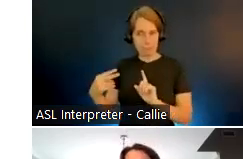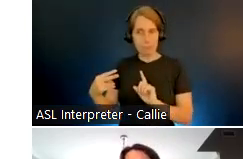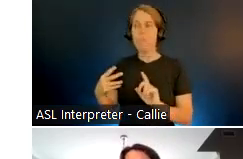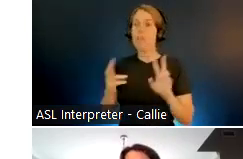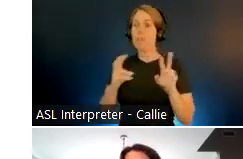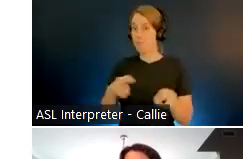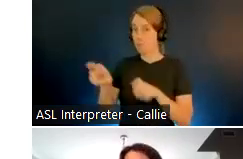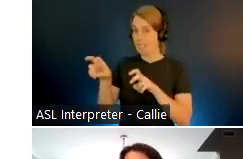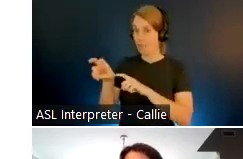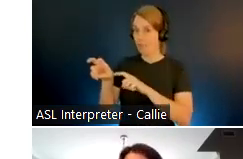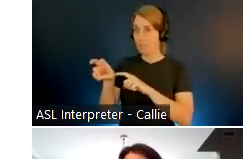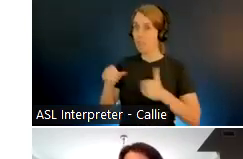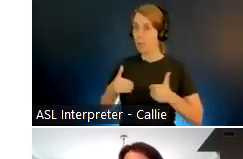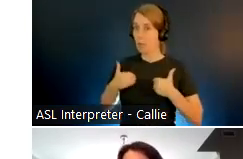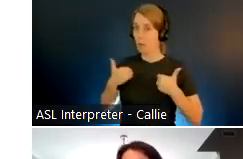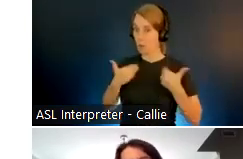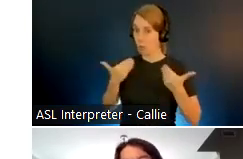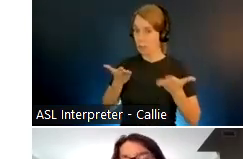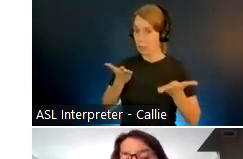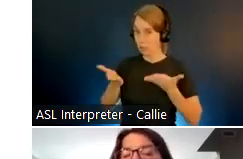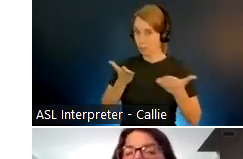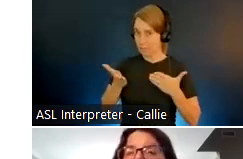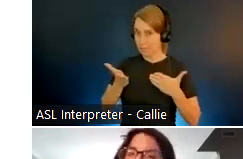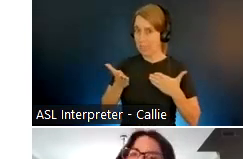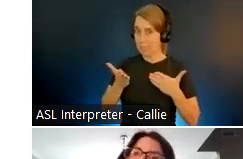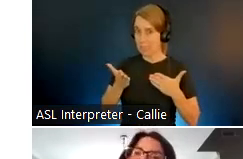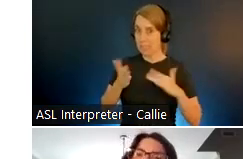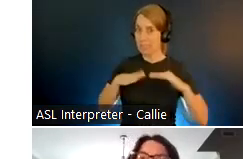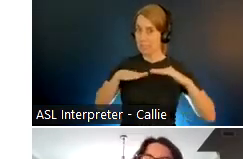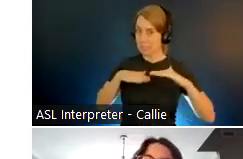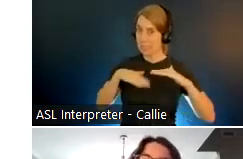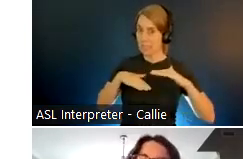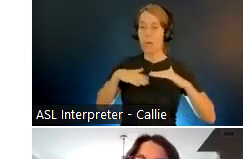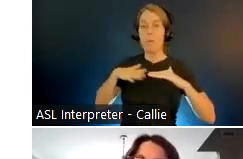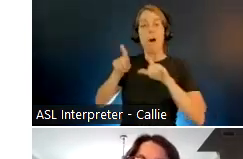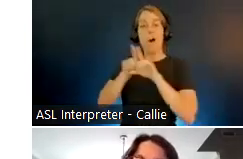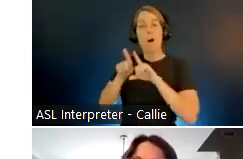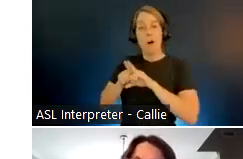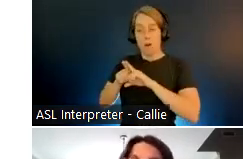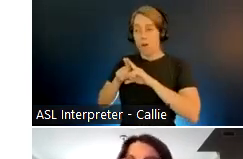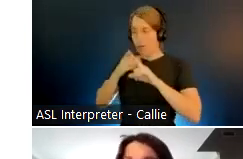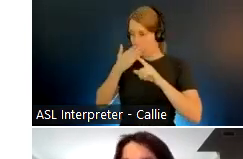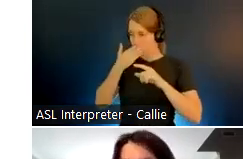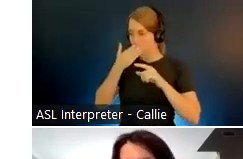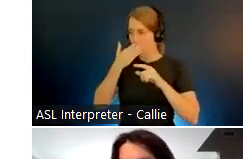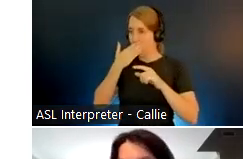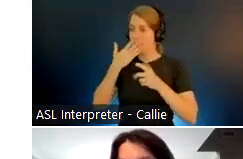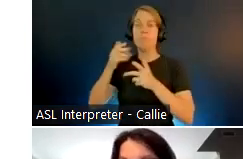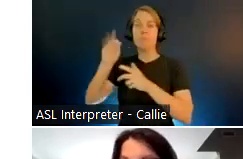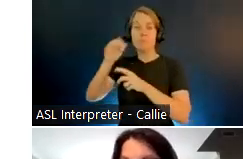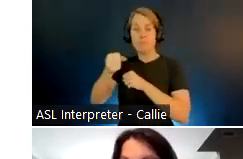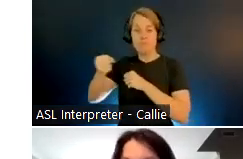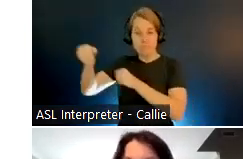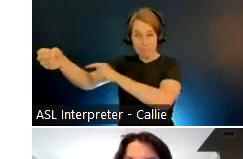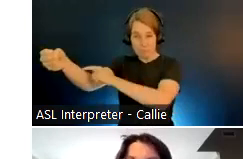it as not only youth services, which is below, but then also transitioning out of institutions and into